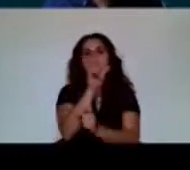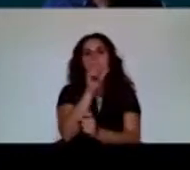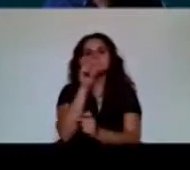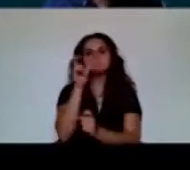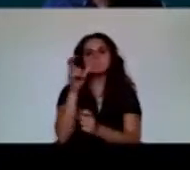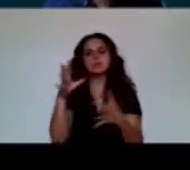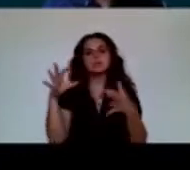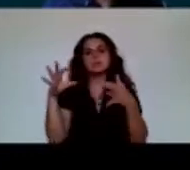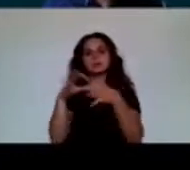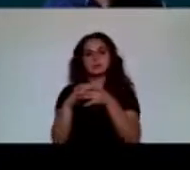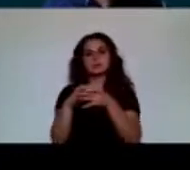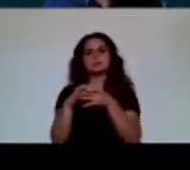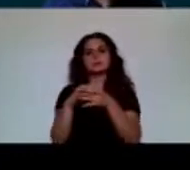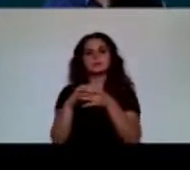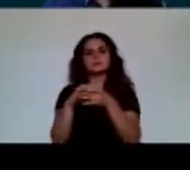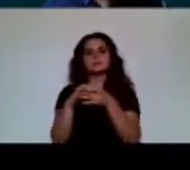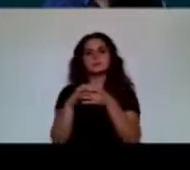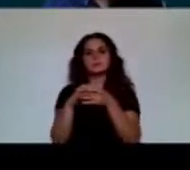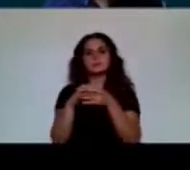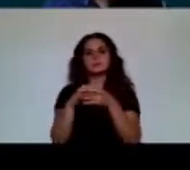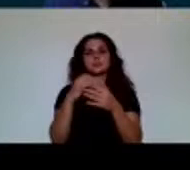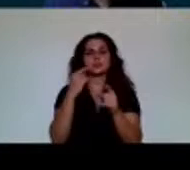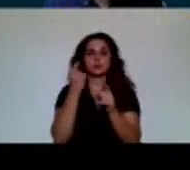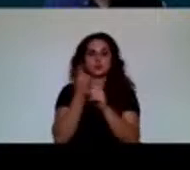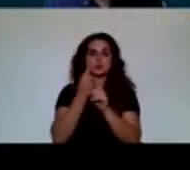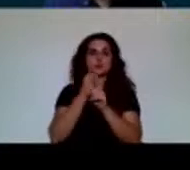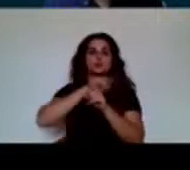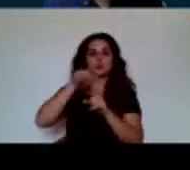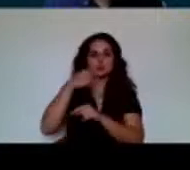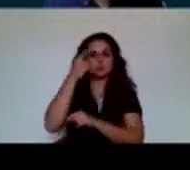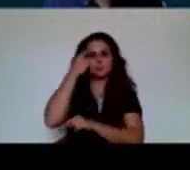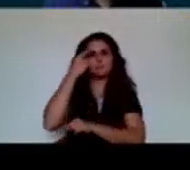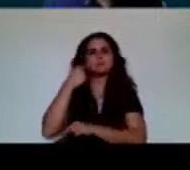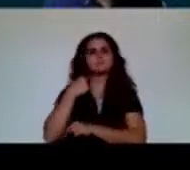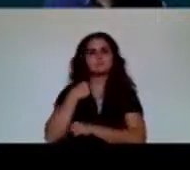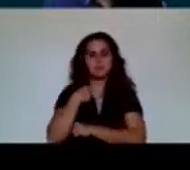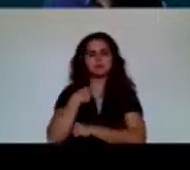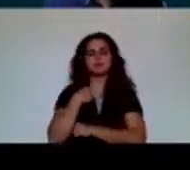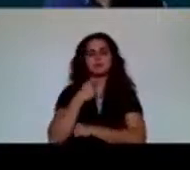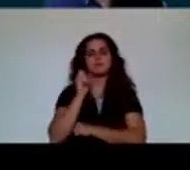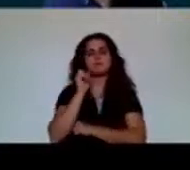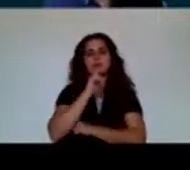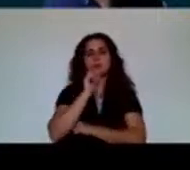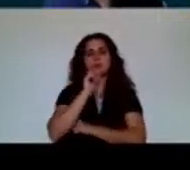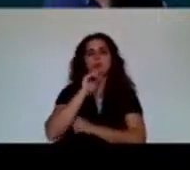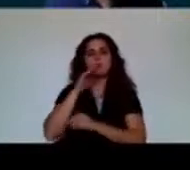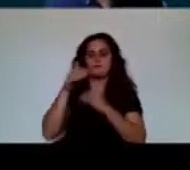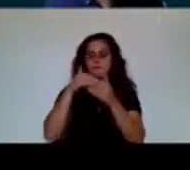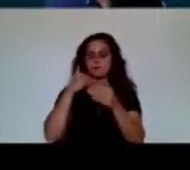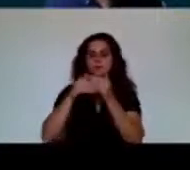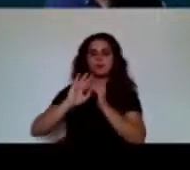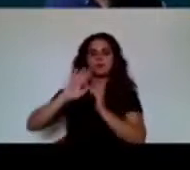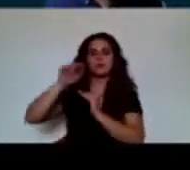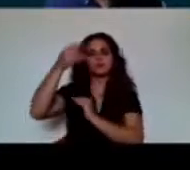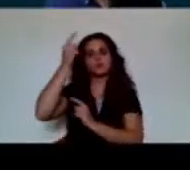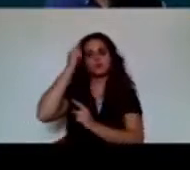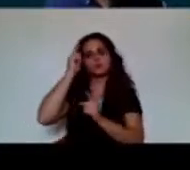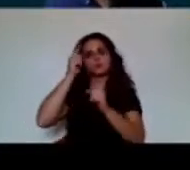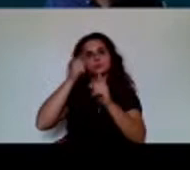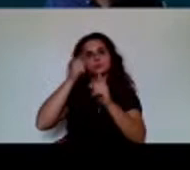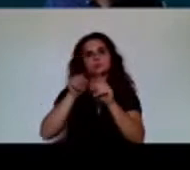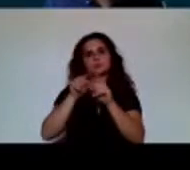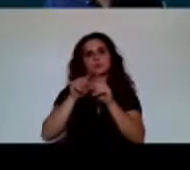about what we know in regard to what can be done to